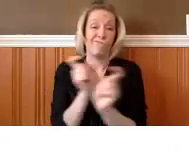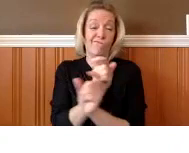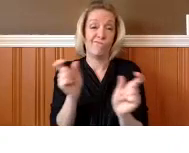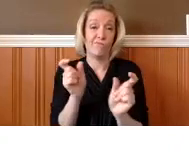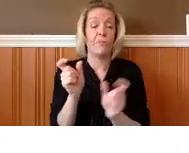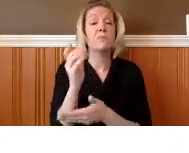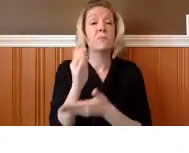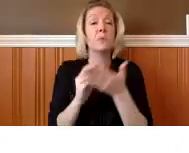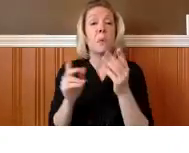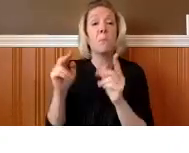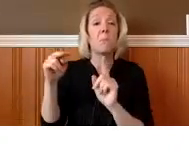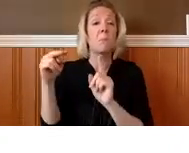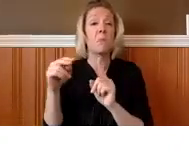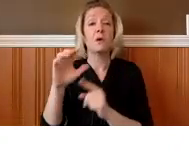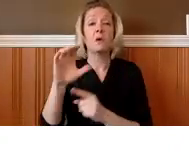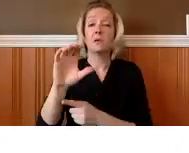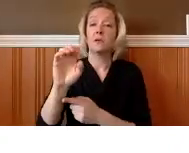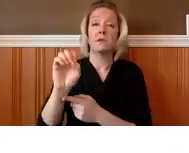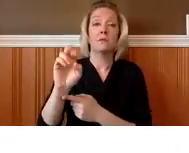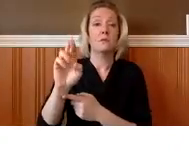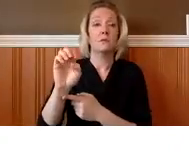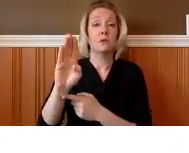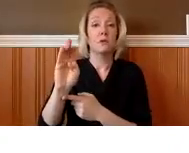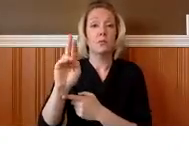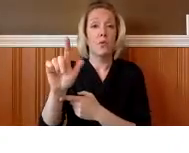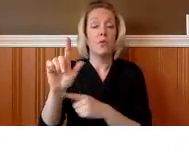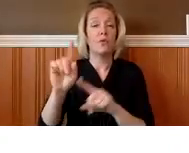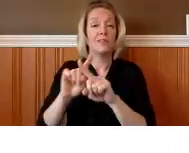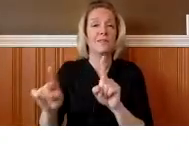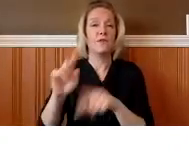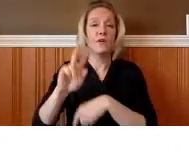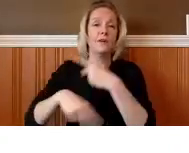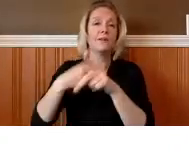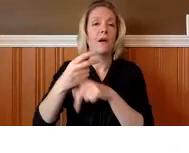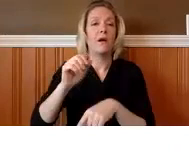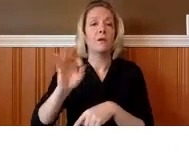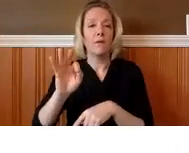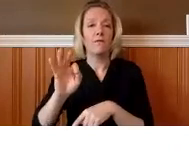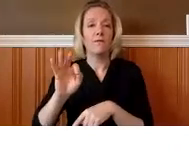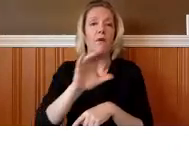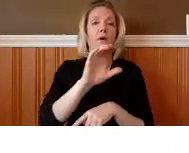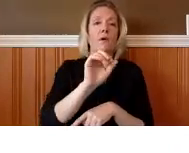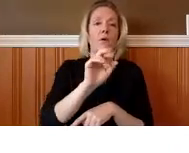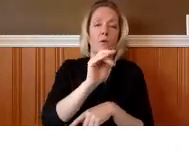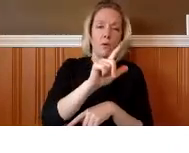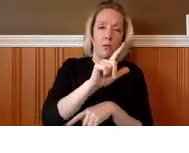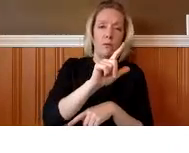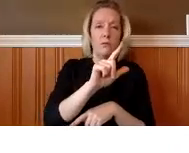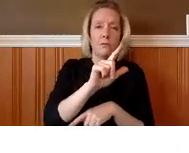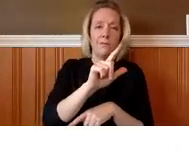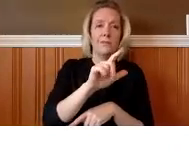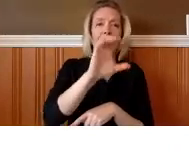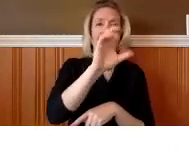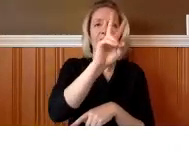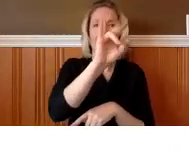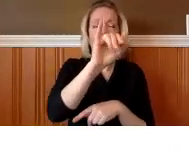cerebral is a different form of cortical visual impairment. So I'm not sure that I can